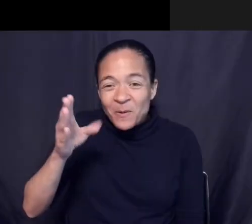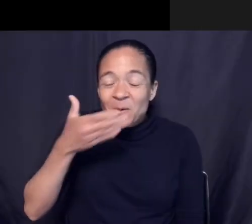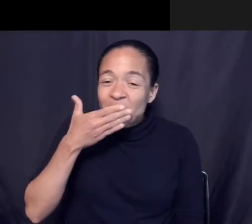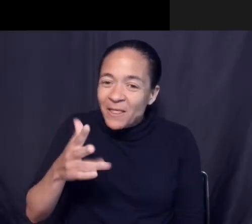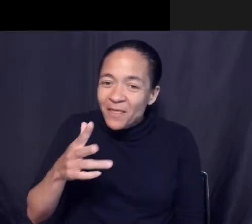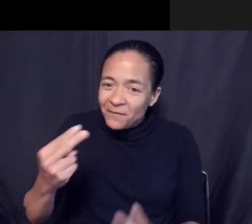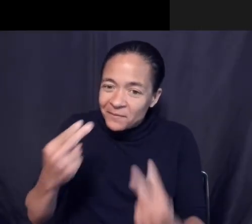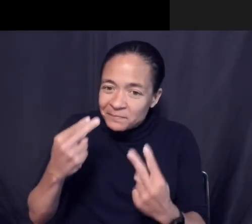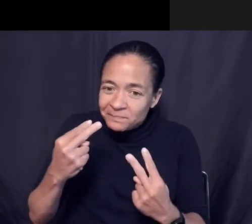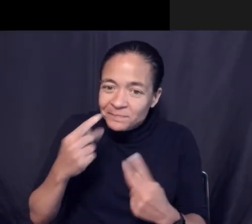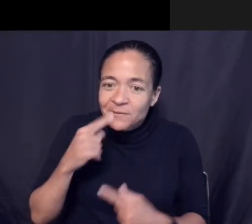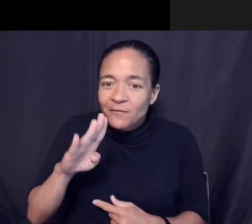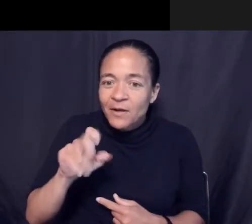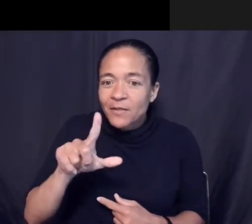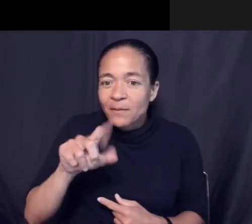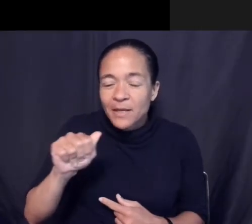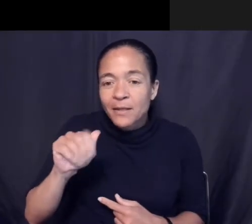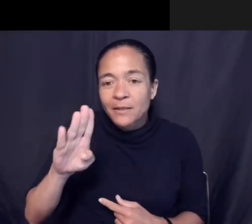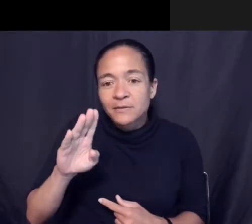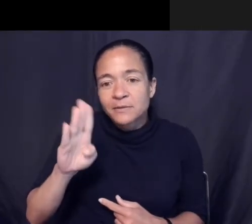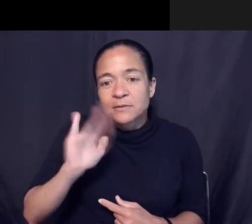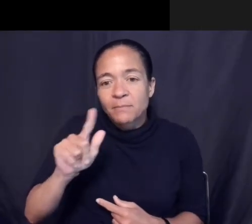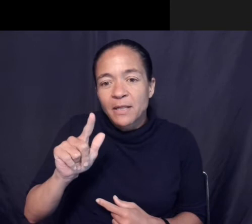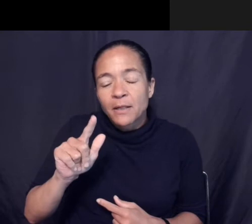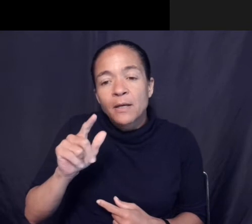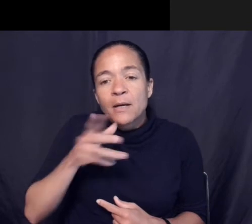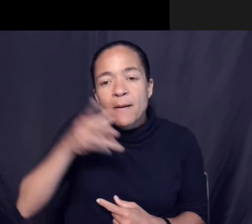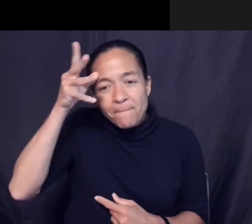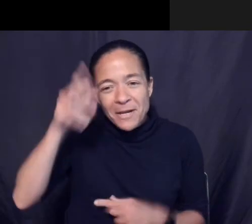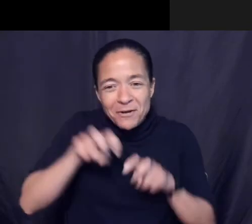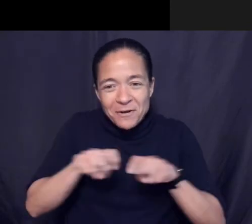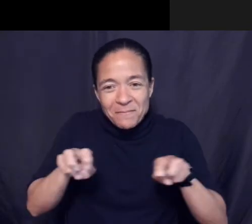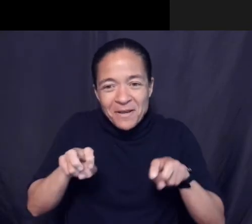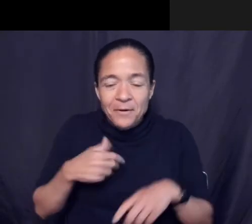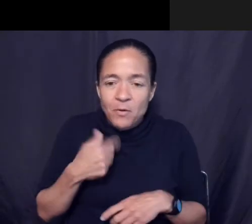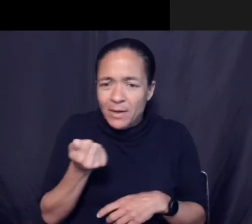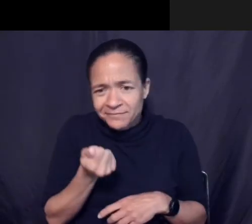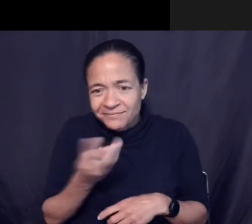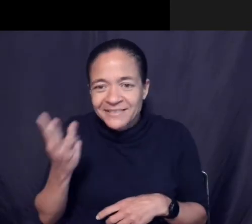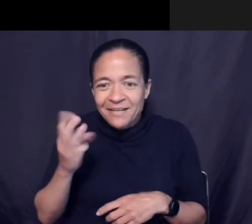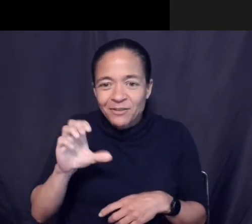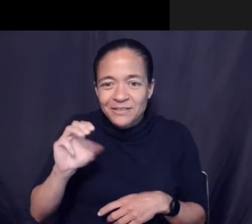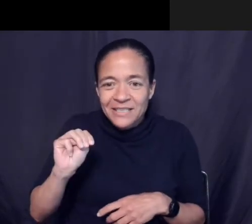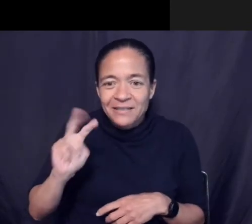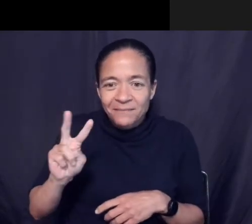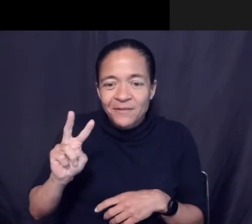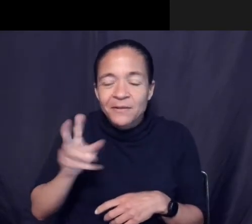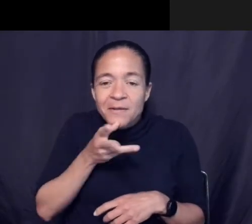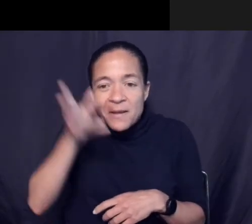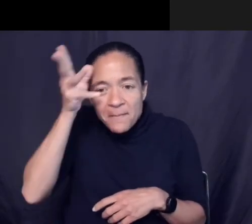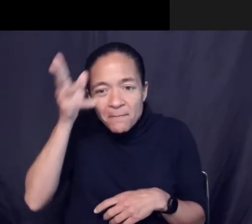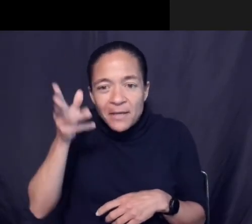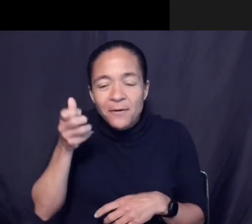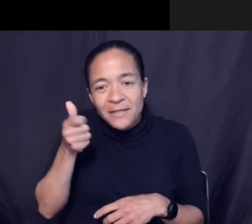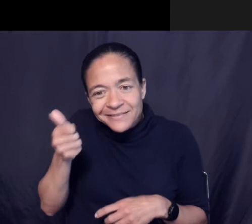Hi, everyone, and thank you for joining us for the Bellisville Parent Panel. And we have several wonderful CMV parents here to talk to you